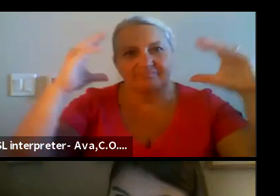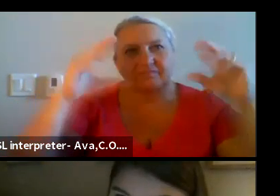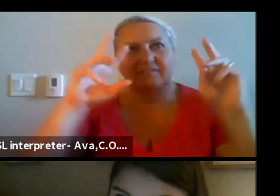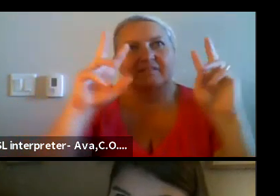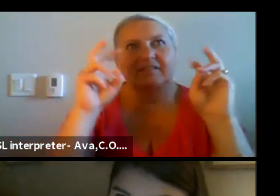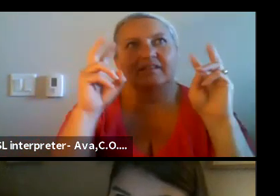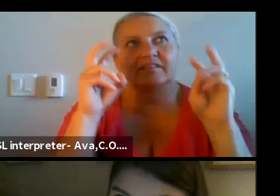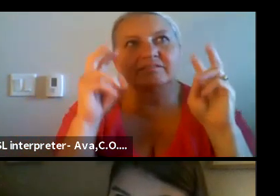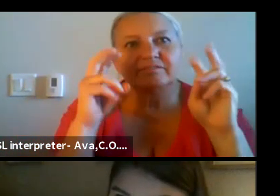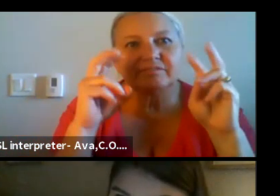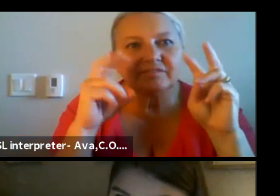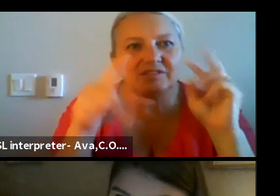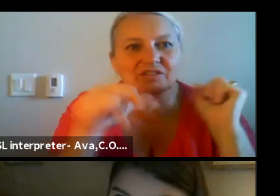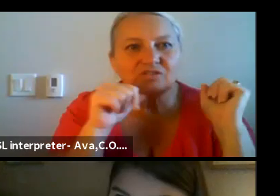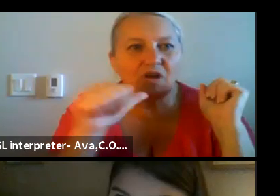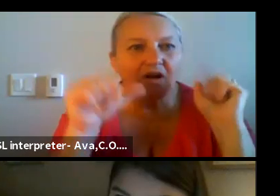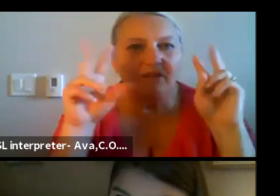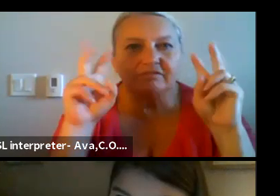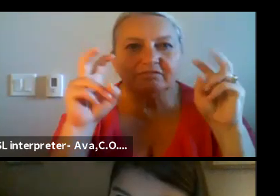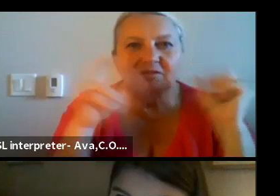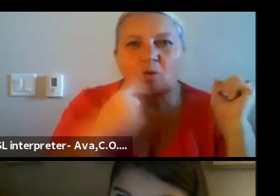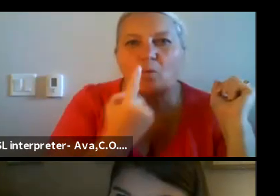alone in order to